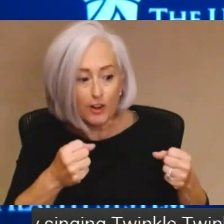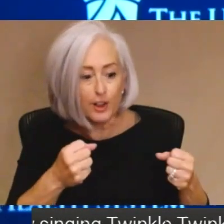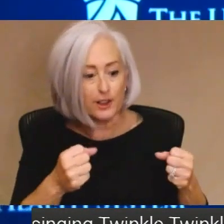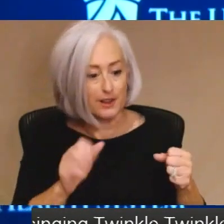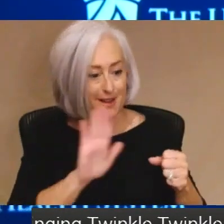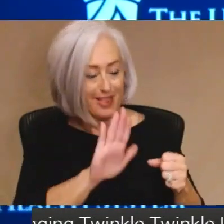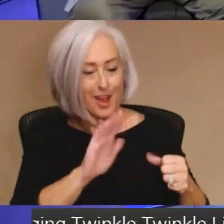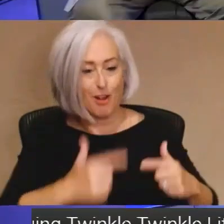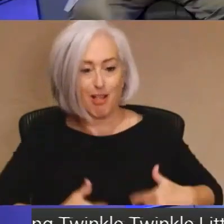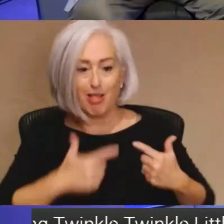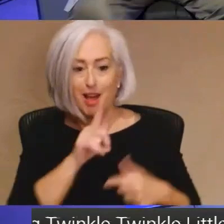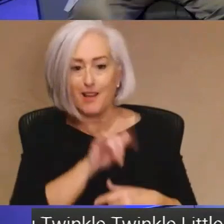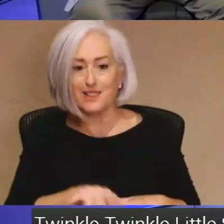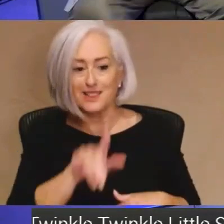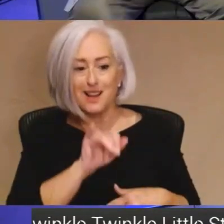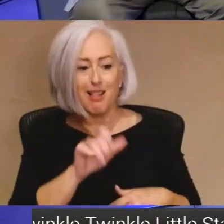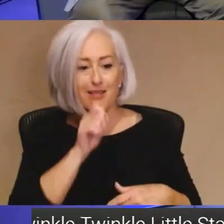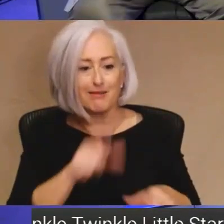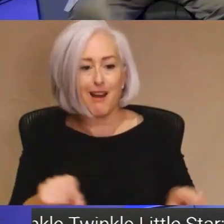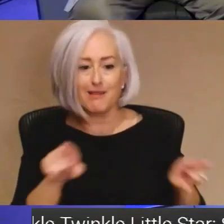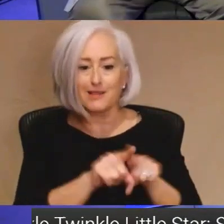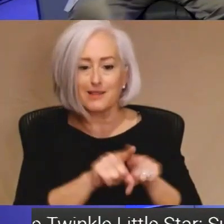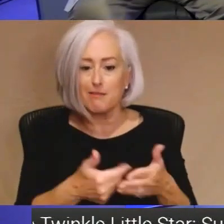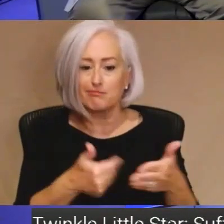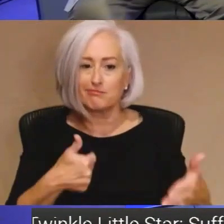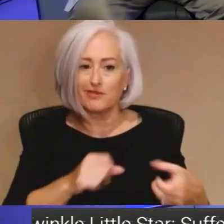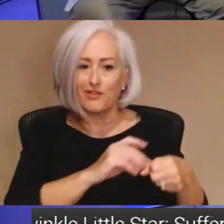feel like a mystery to you? It's just like you're treating